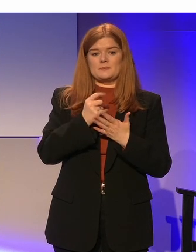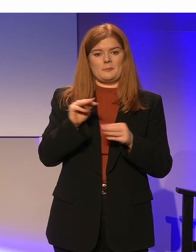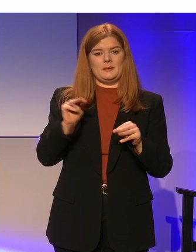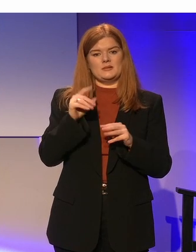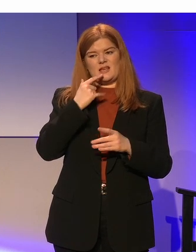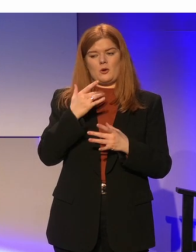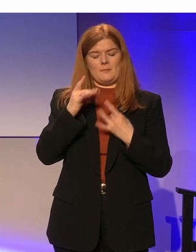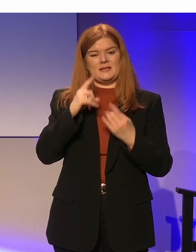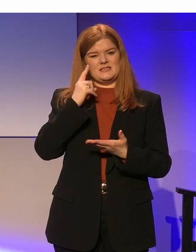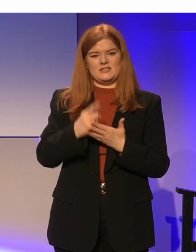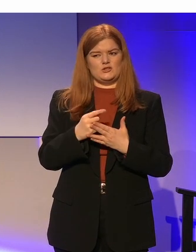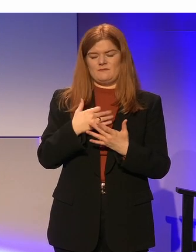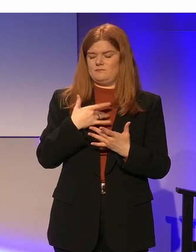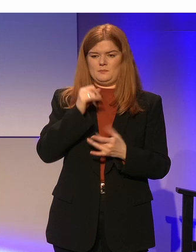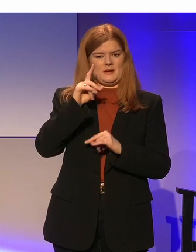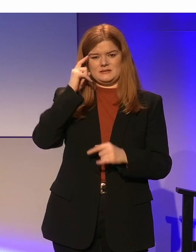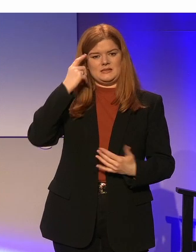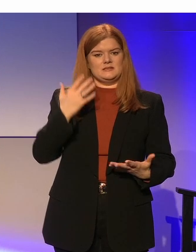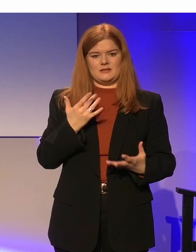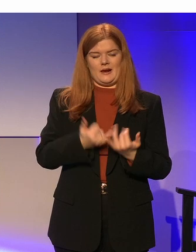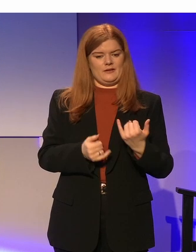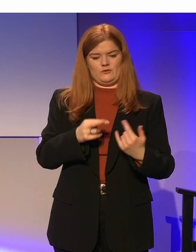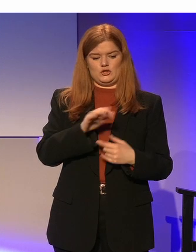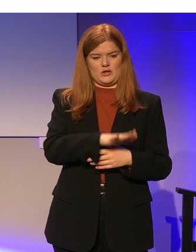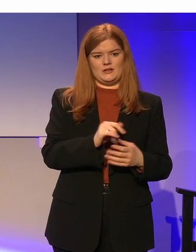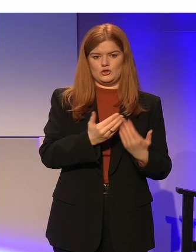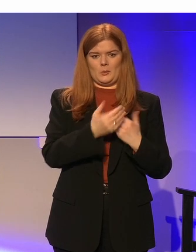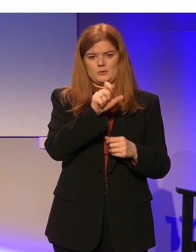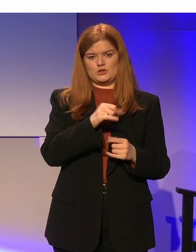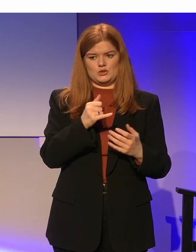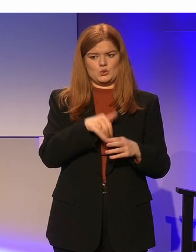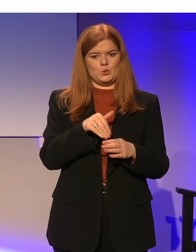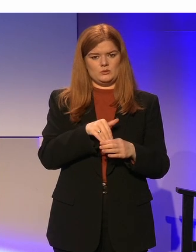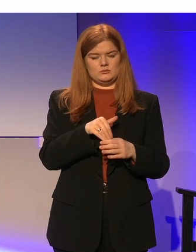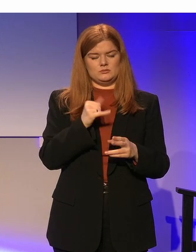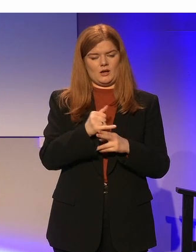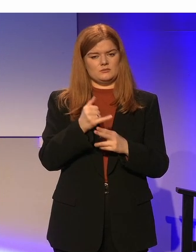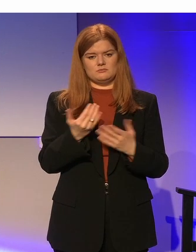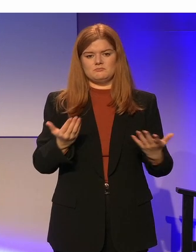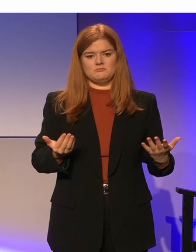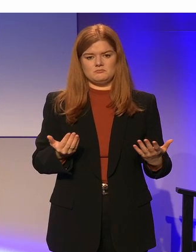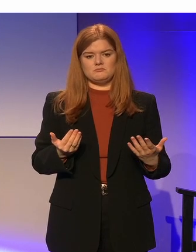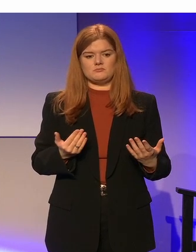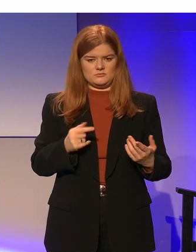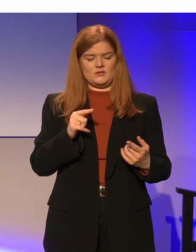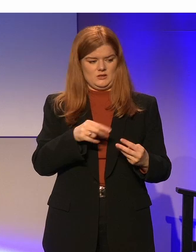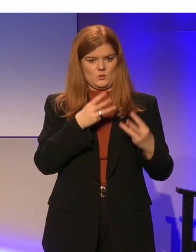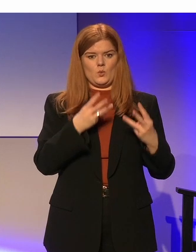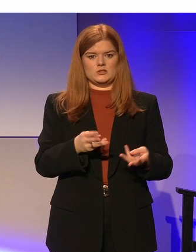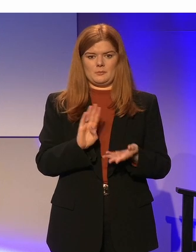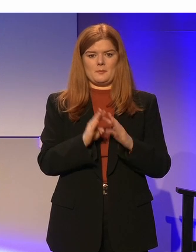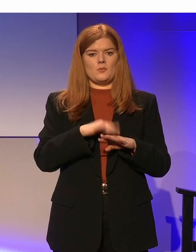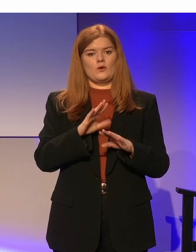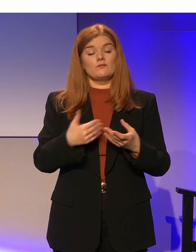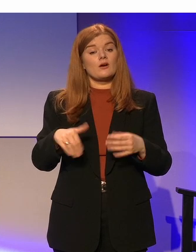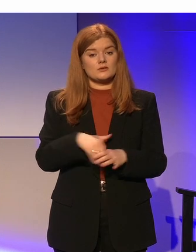decisions are made very distal to the child or young person's school context, and that kind of desire to be